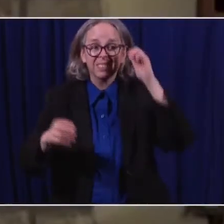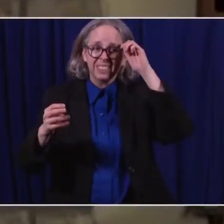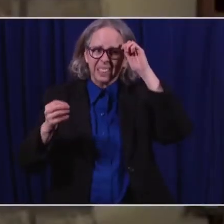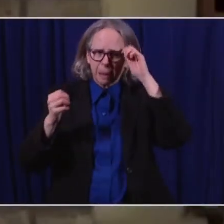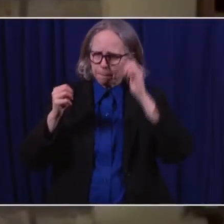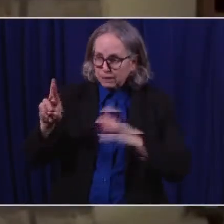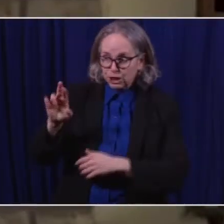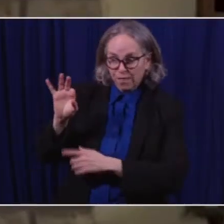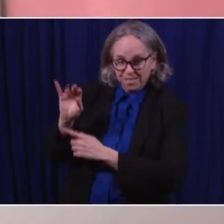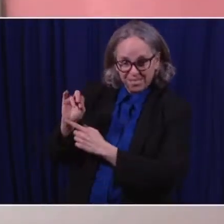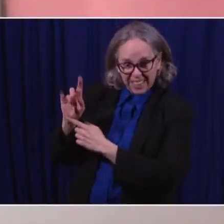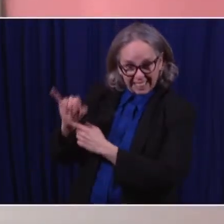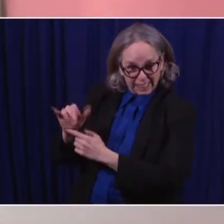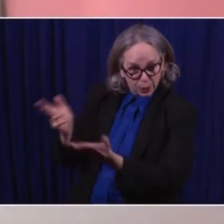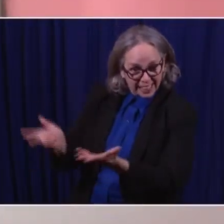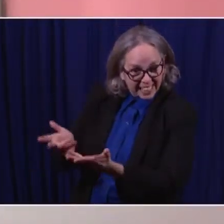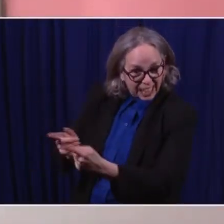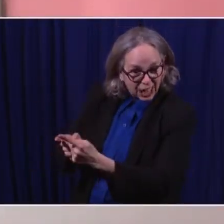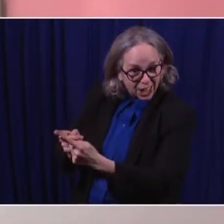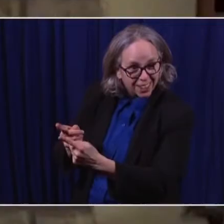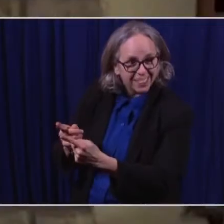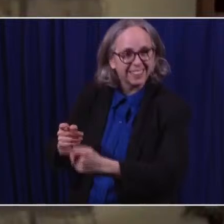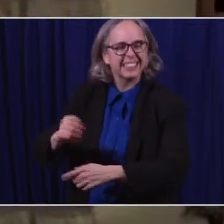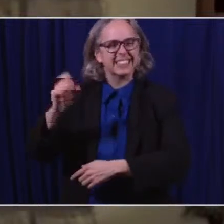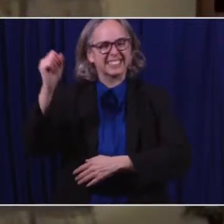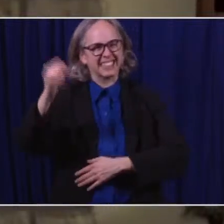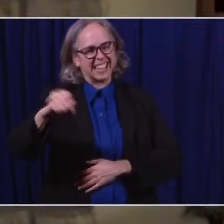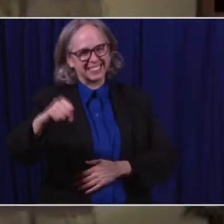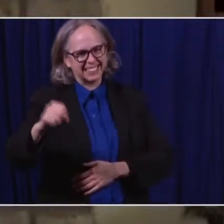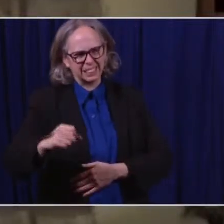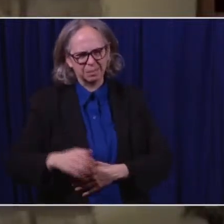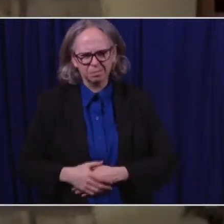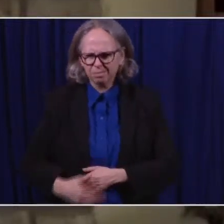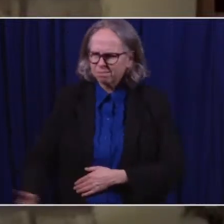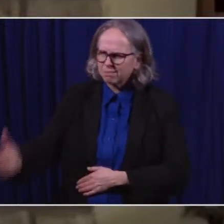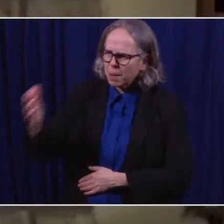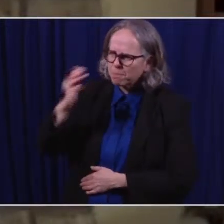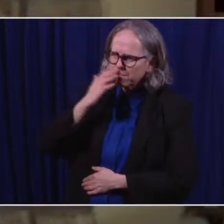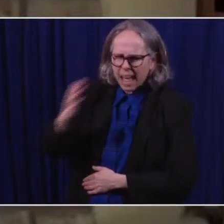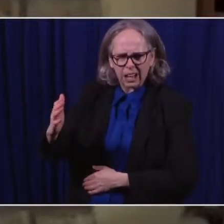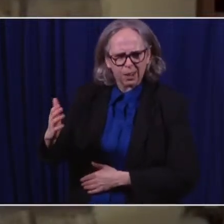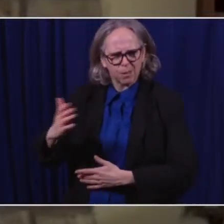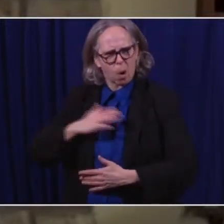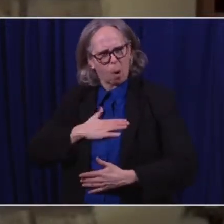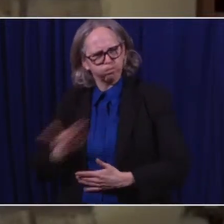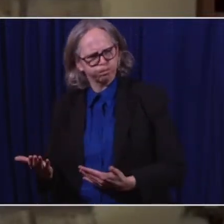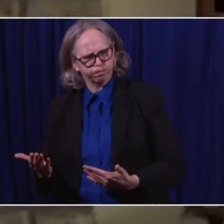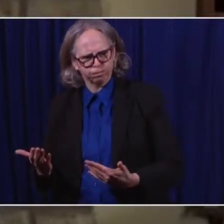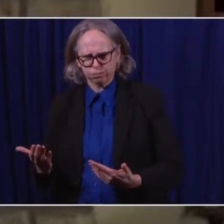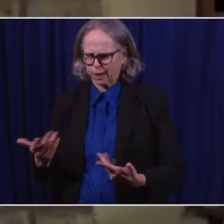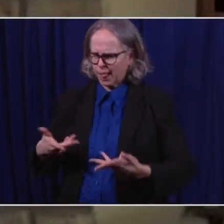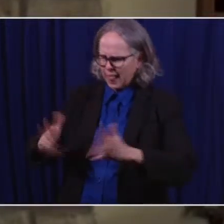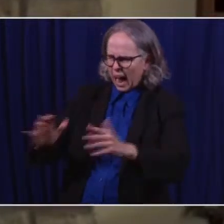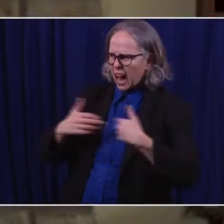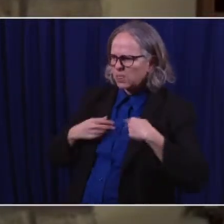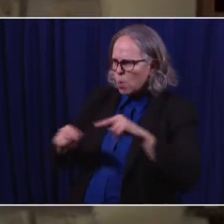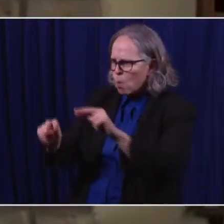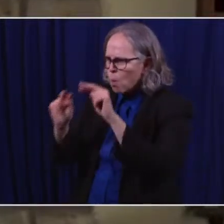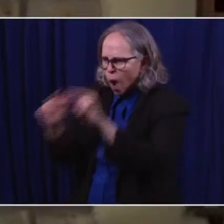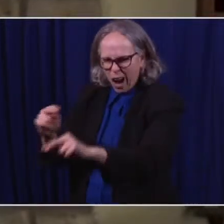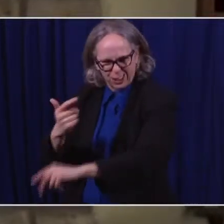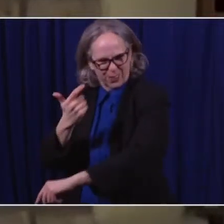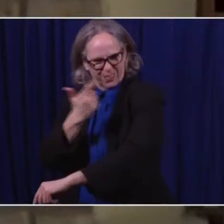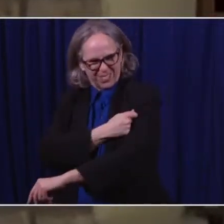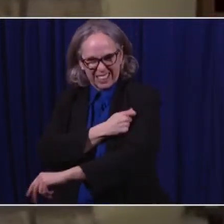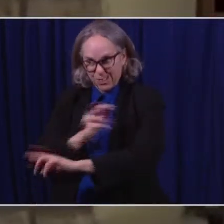Finley? Yes. Well, thank you very, very much for coming. Are you ready to get your vaccine